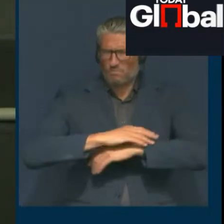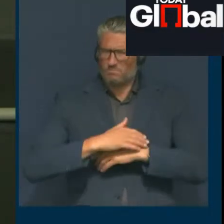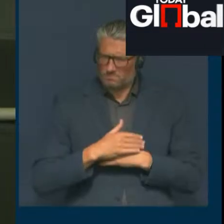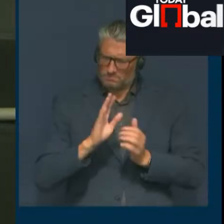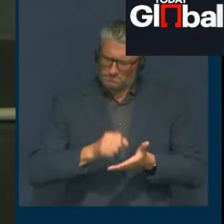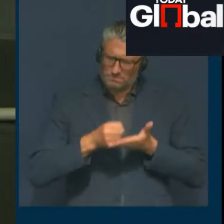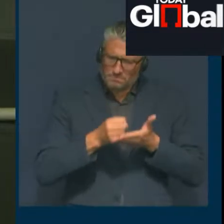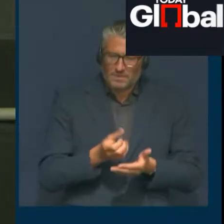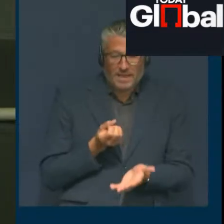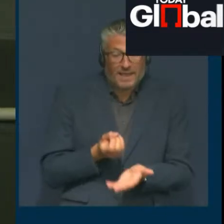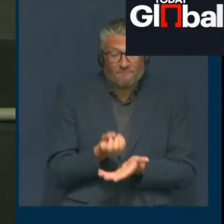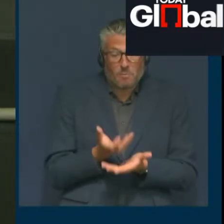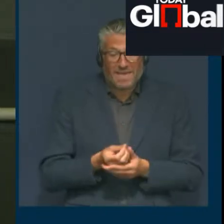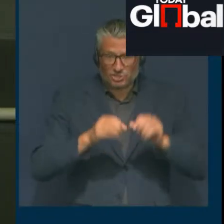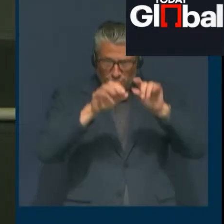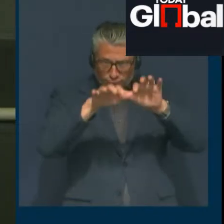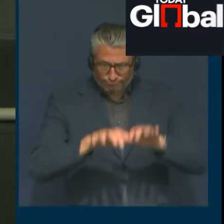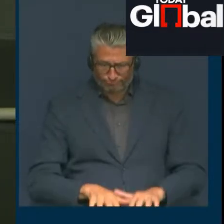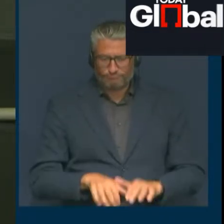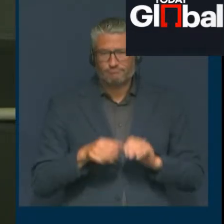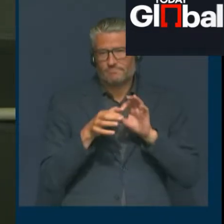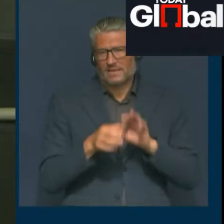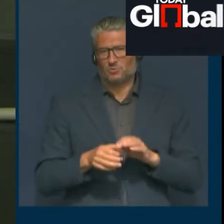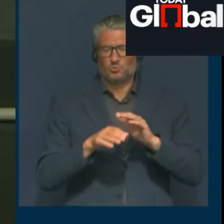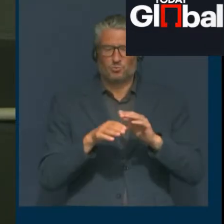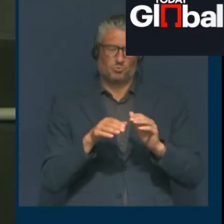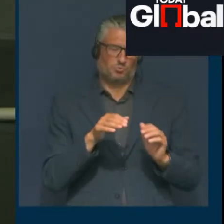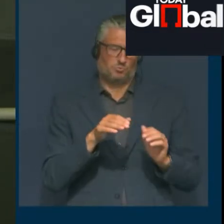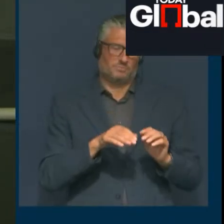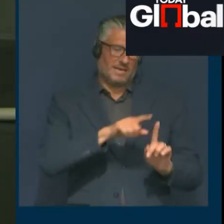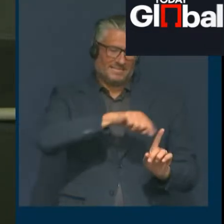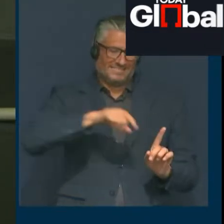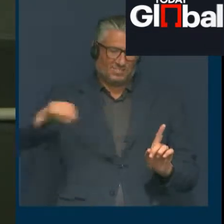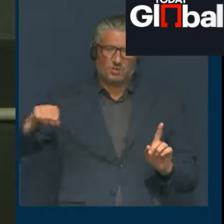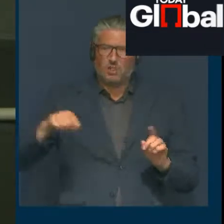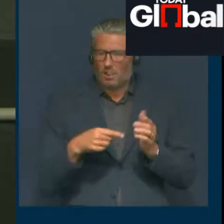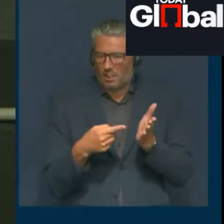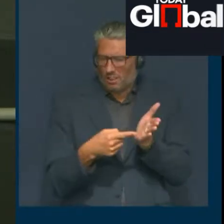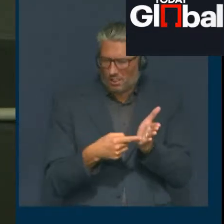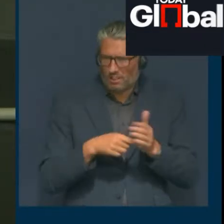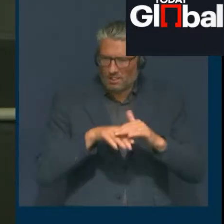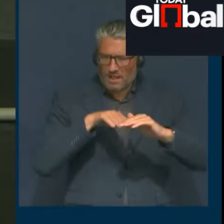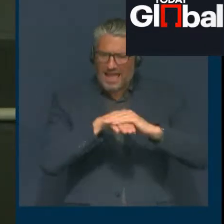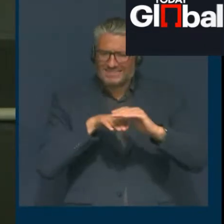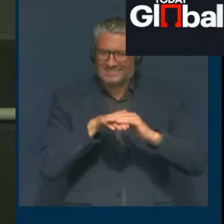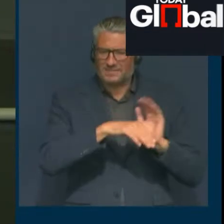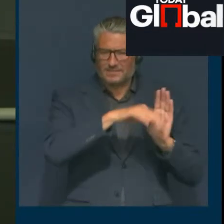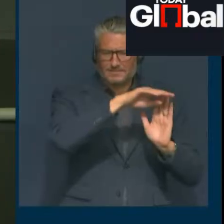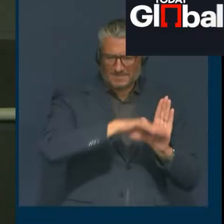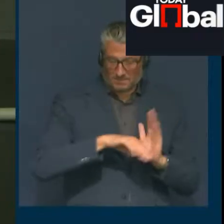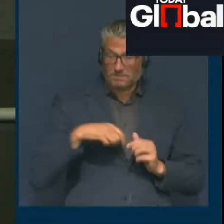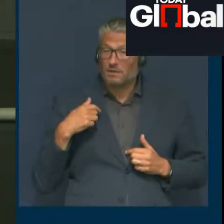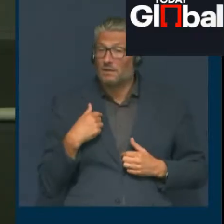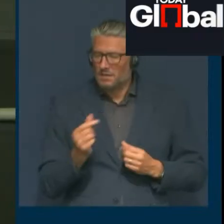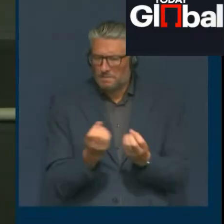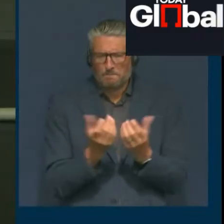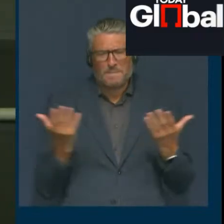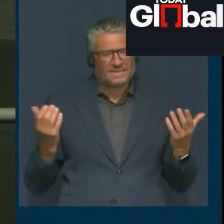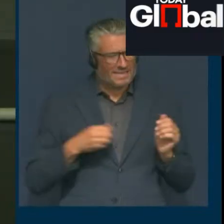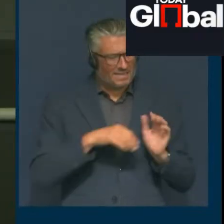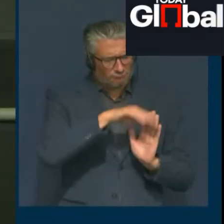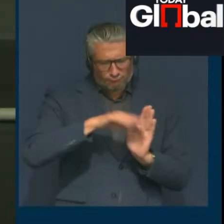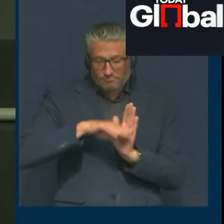information in accordance with digital accessibility standards. We continue to mainstream the rights of persons with disabilities in digital transformation